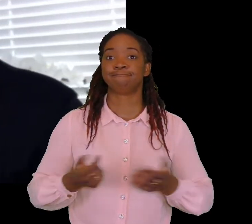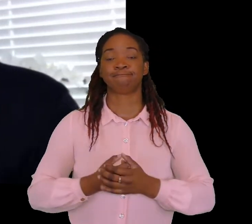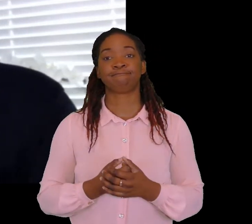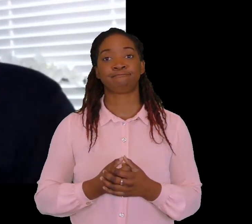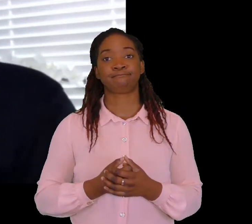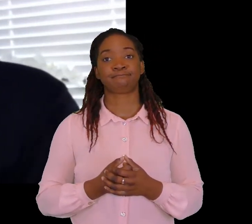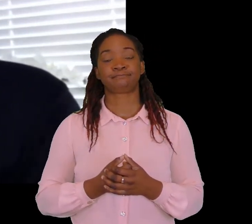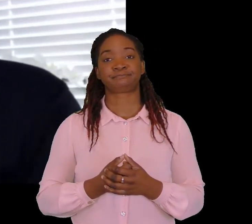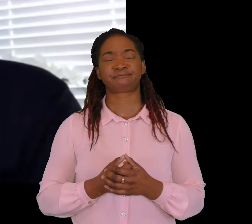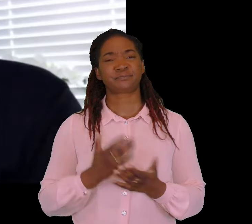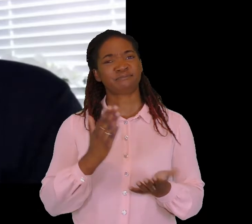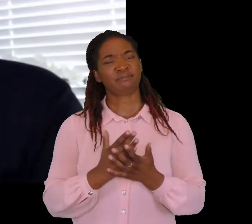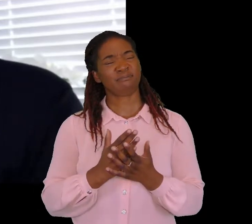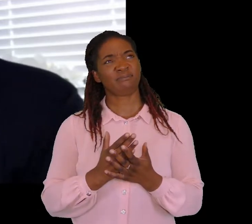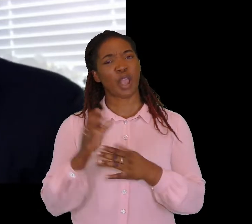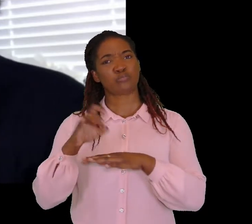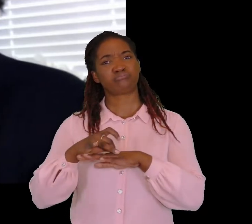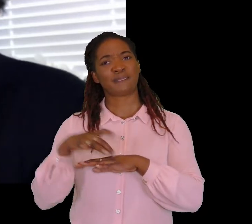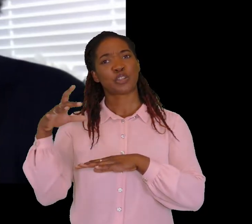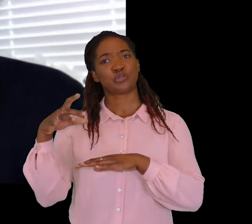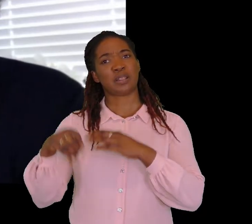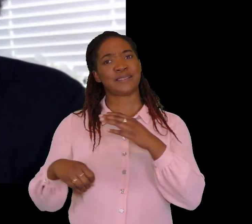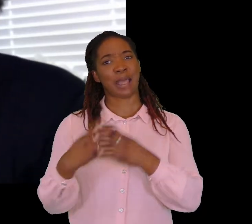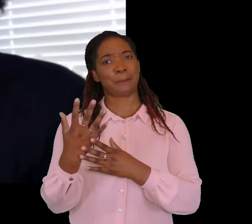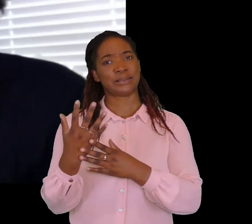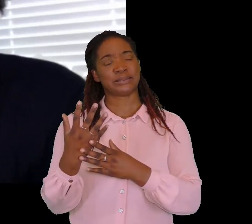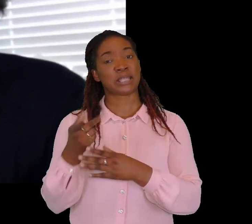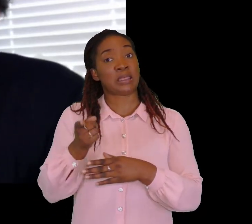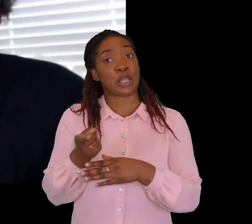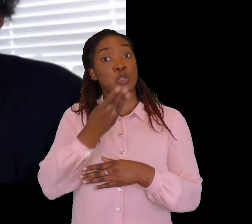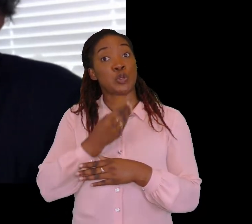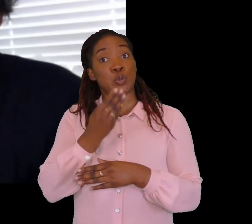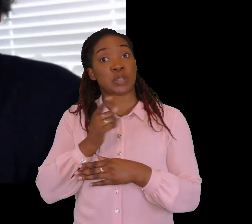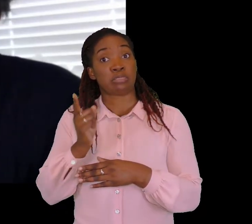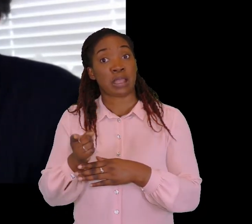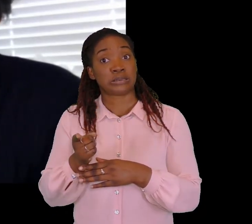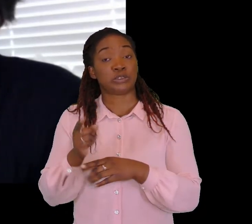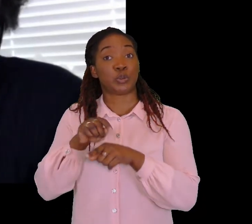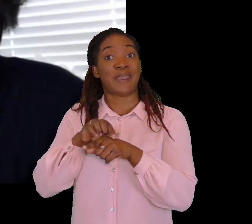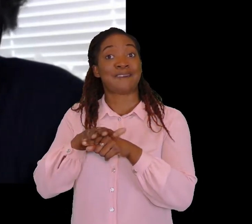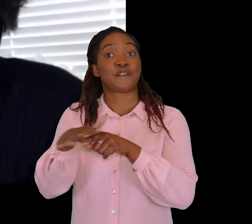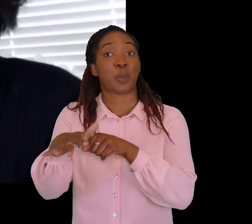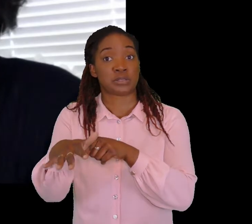and this notion of professional development was used as a means of influencing the public,